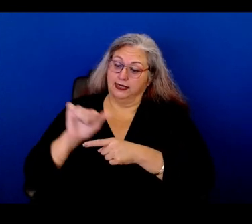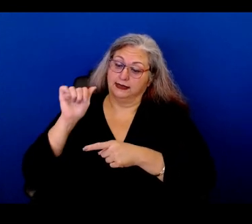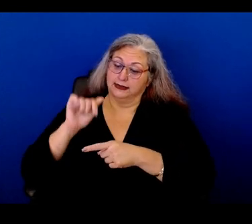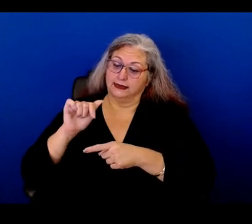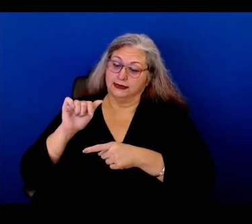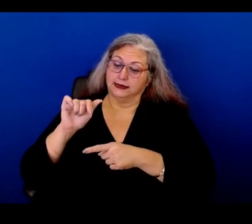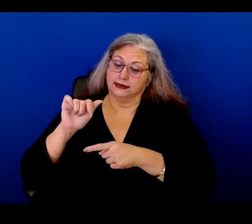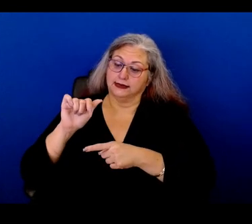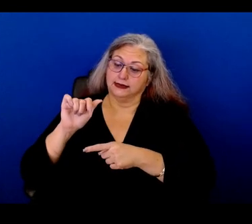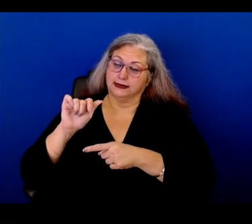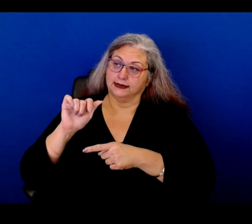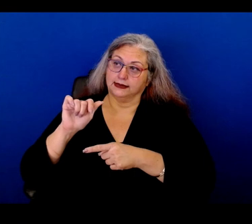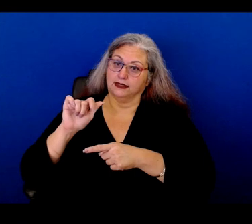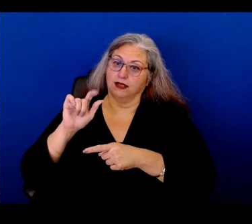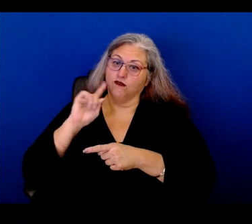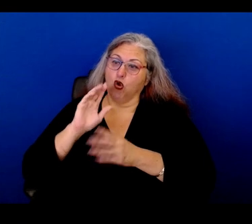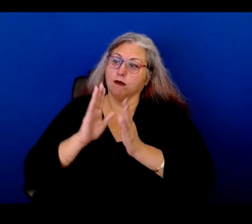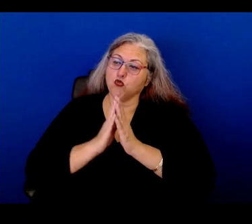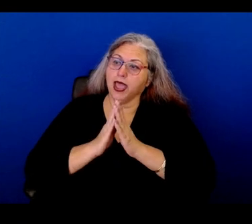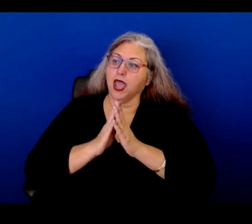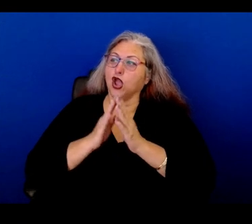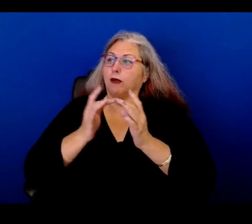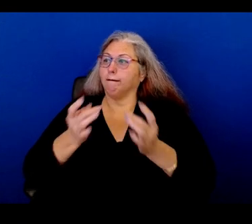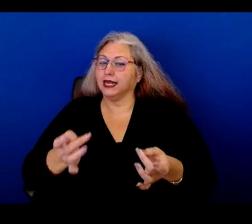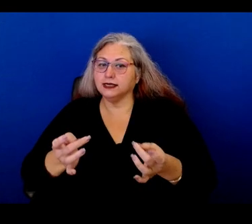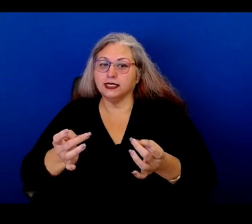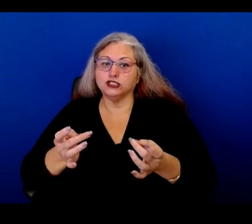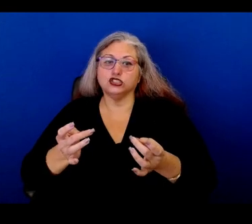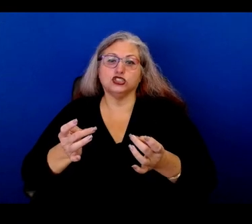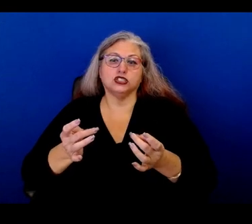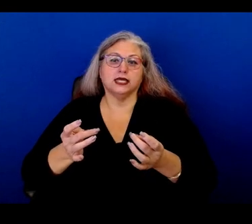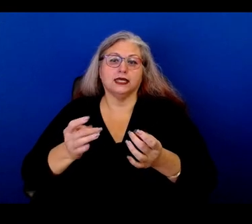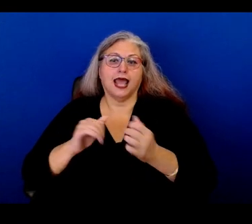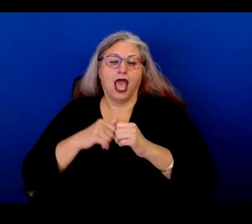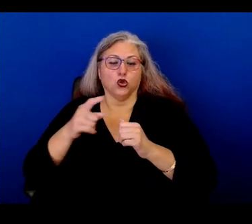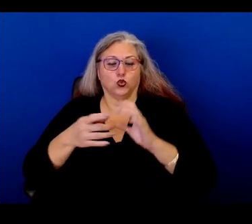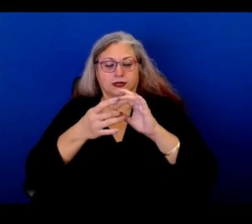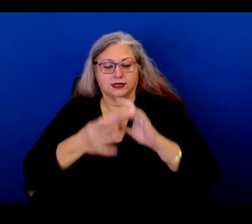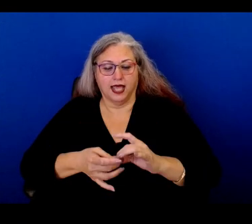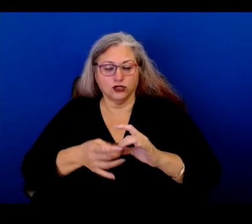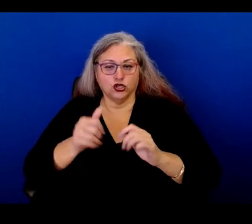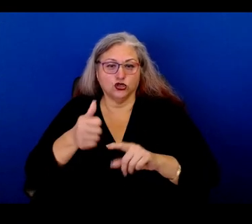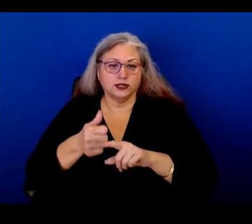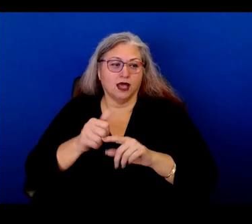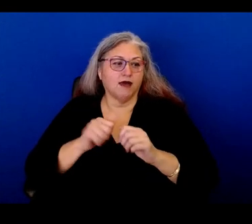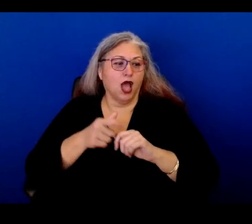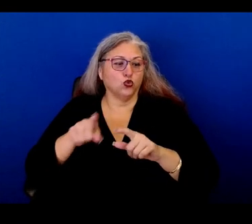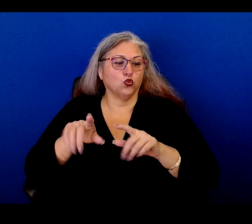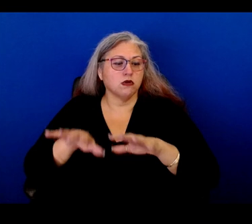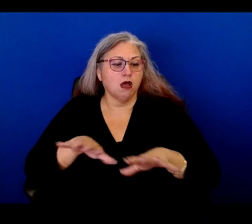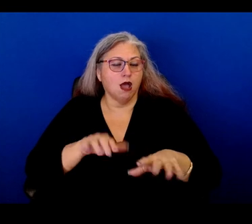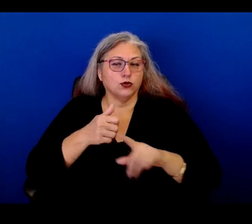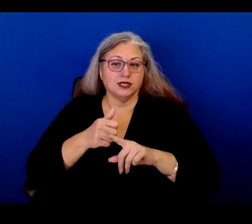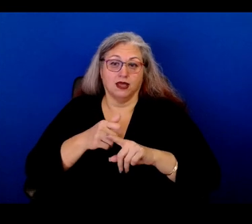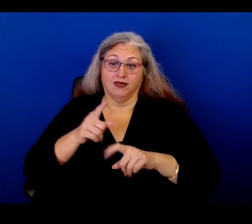of prayer, meditation, how you center yourself, how you calm yourself as this